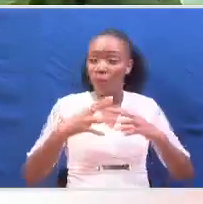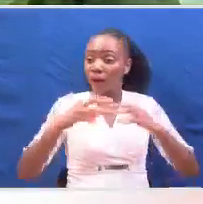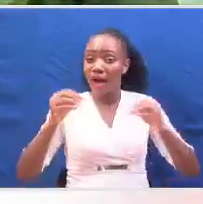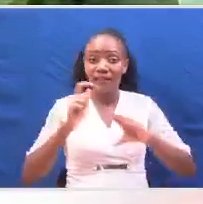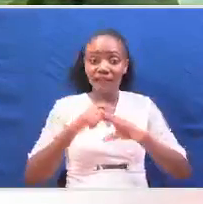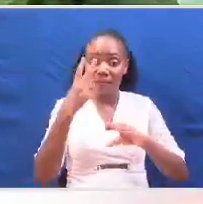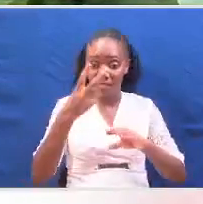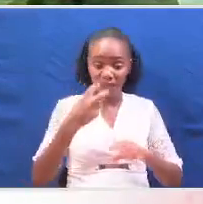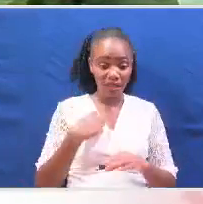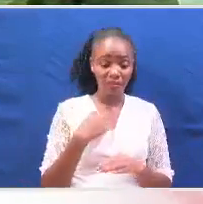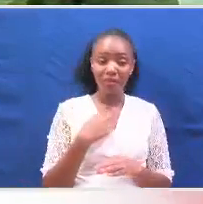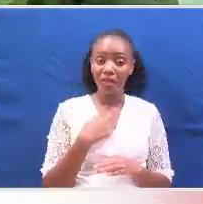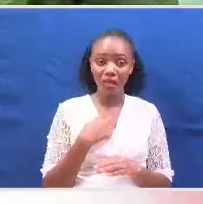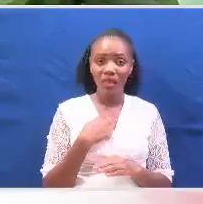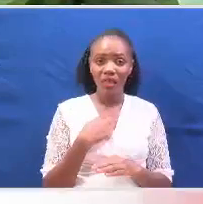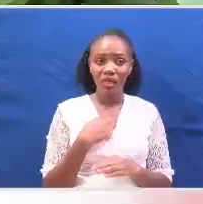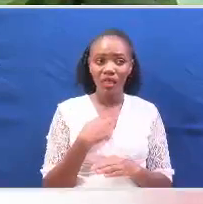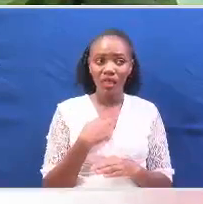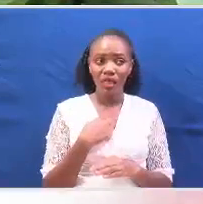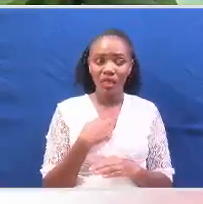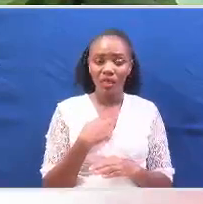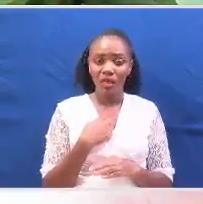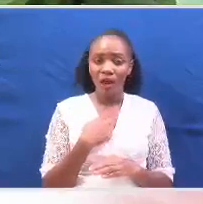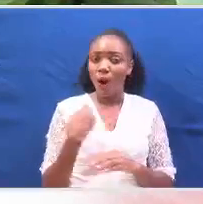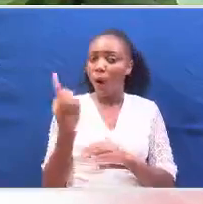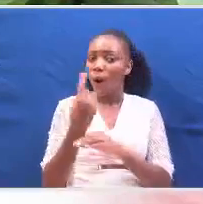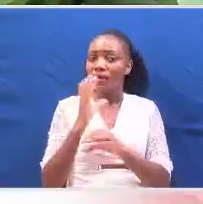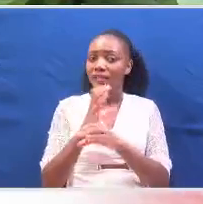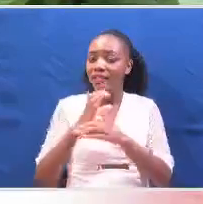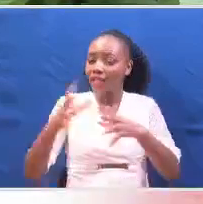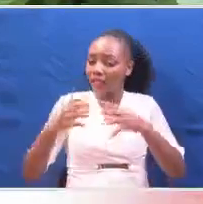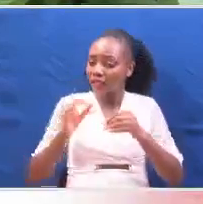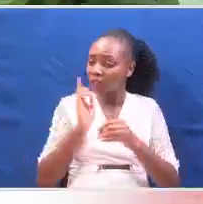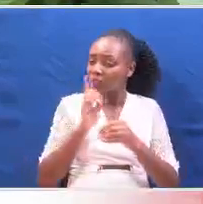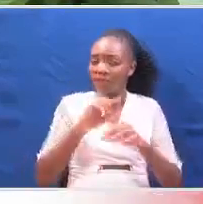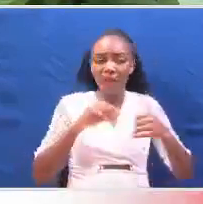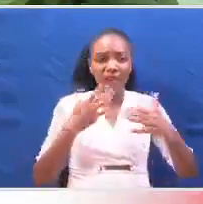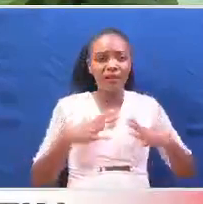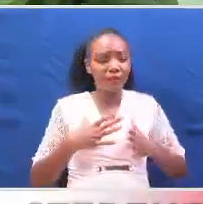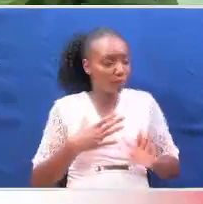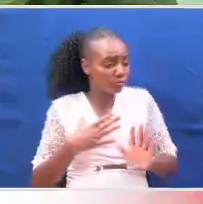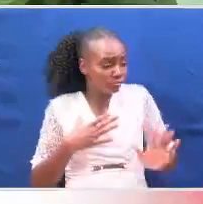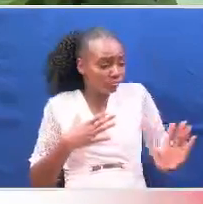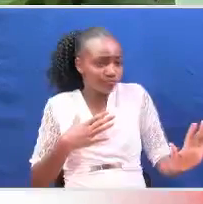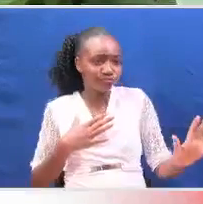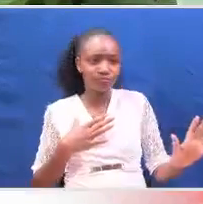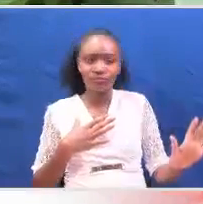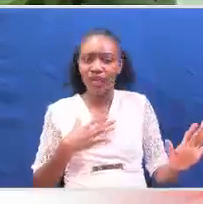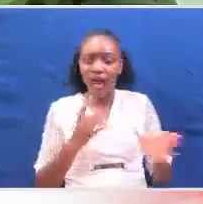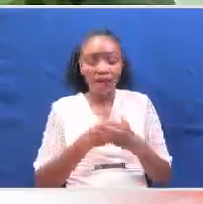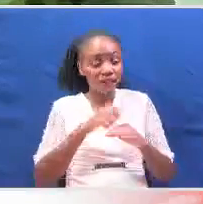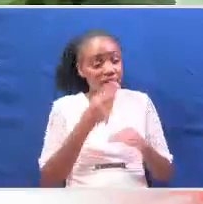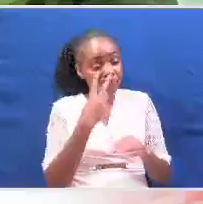kwetu labda kwa kanisa peke yake, kila mtu amenikagua.